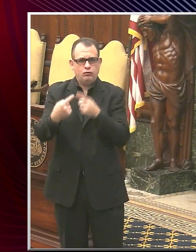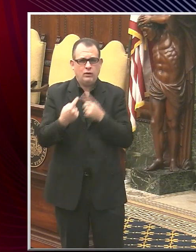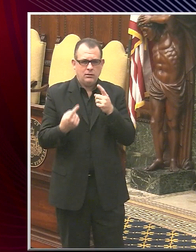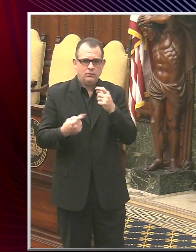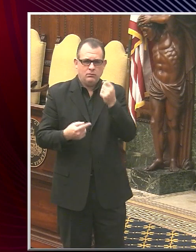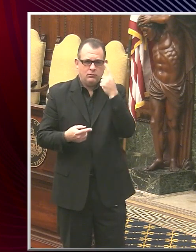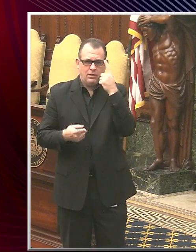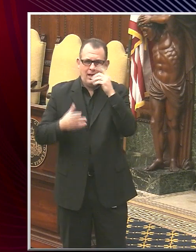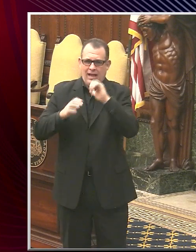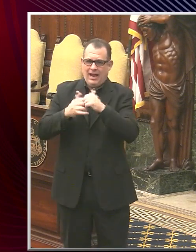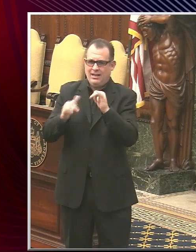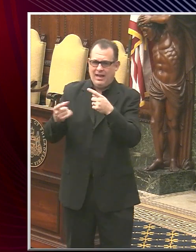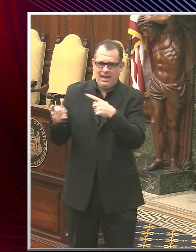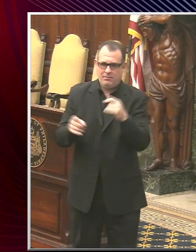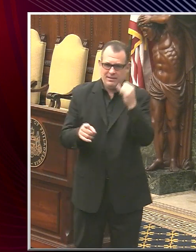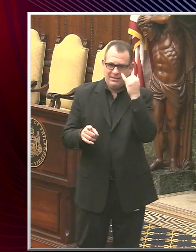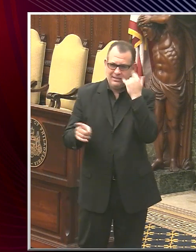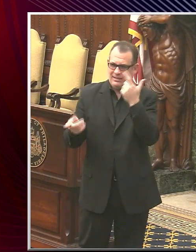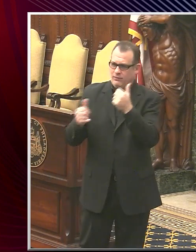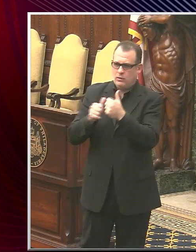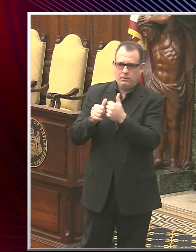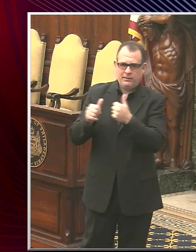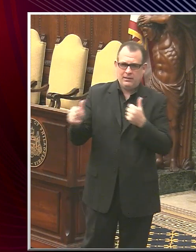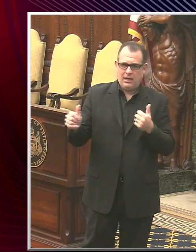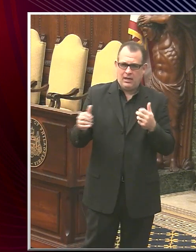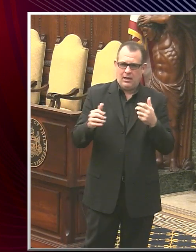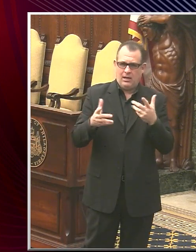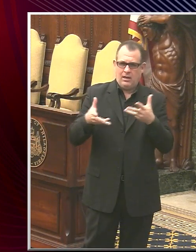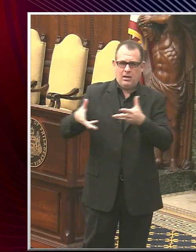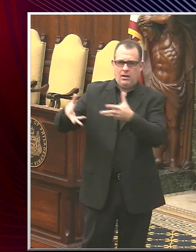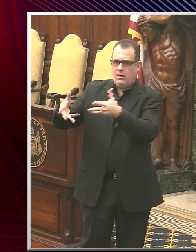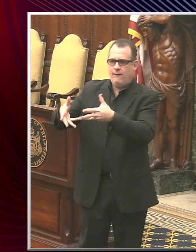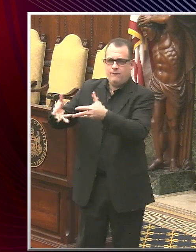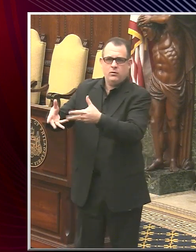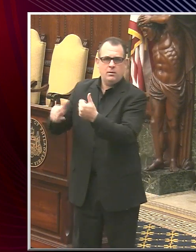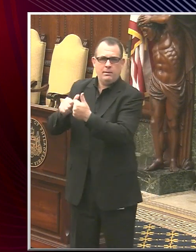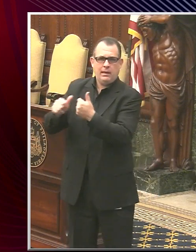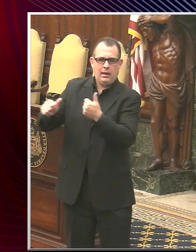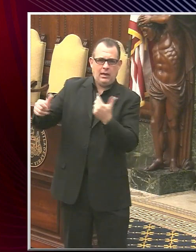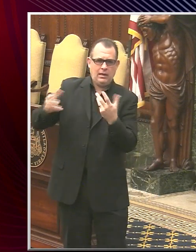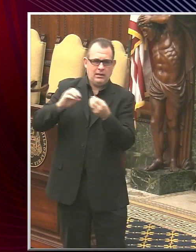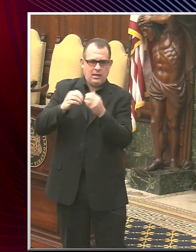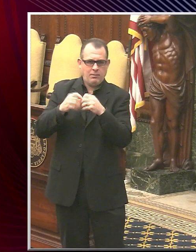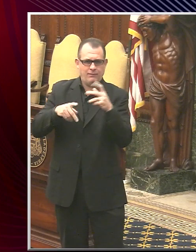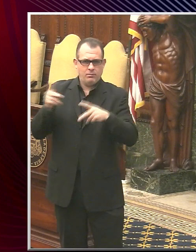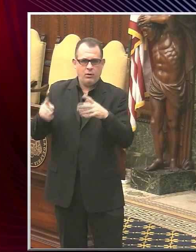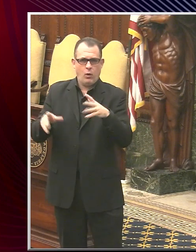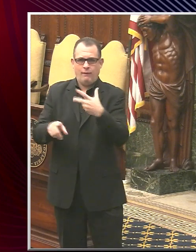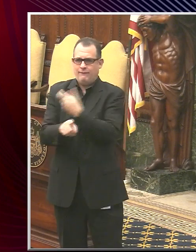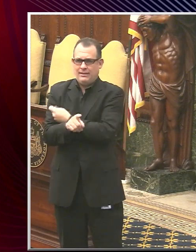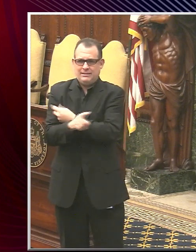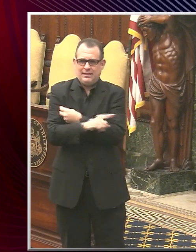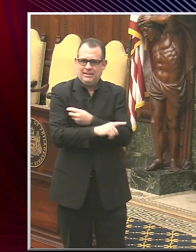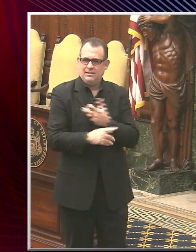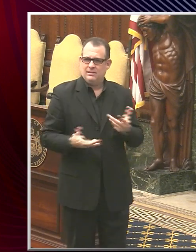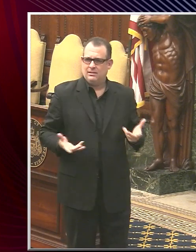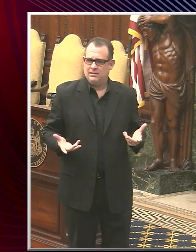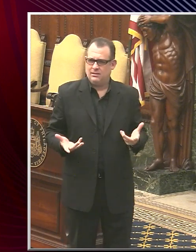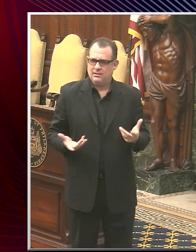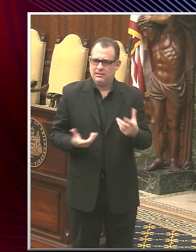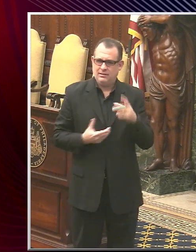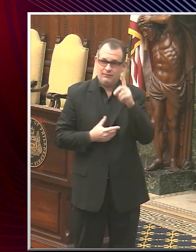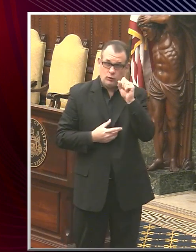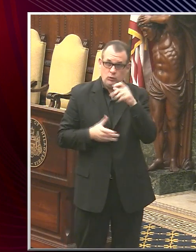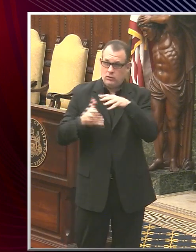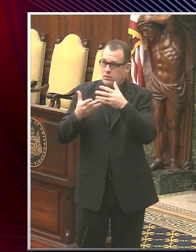that's the case if there's a backlog at present with the relatively limited number of people you're vaccinating. I mean, I understand if you have more doses, you could